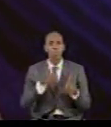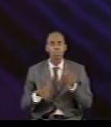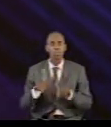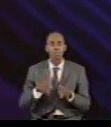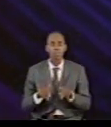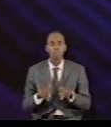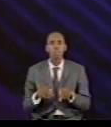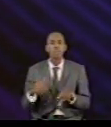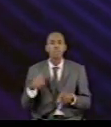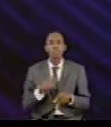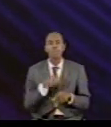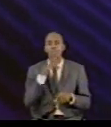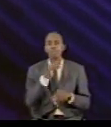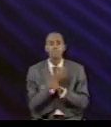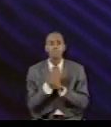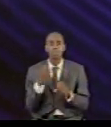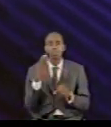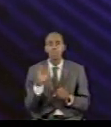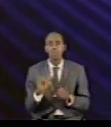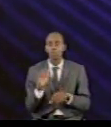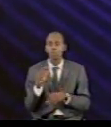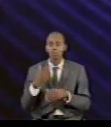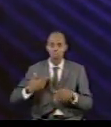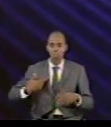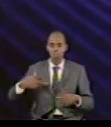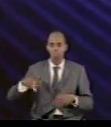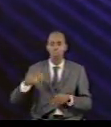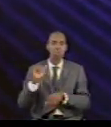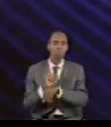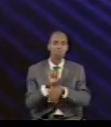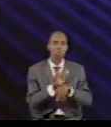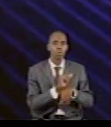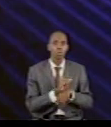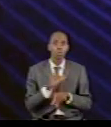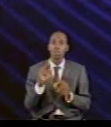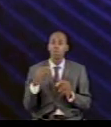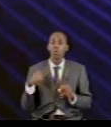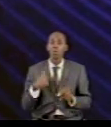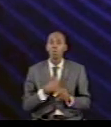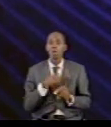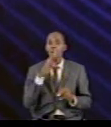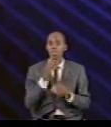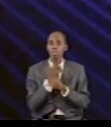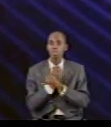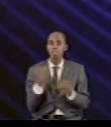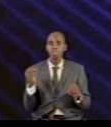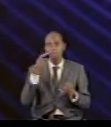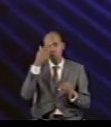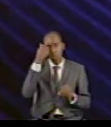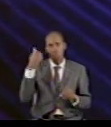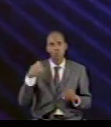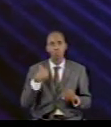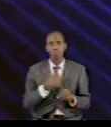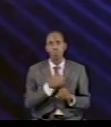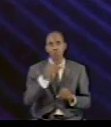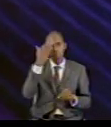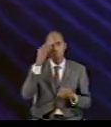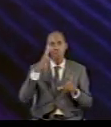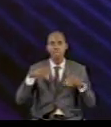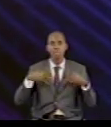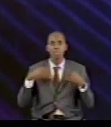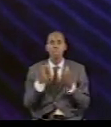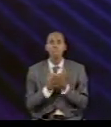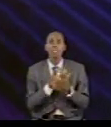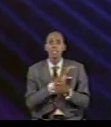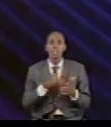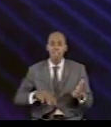activity, we're saved on the basis that we know that Christ died on our sins on the cross of